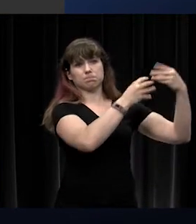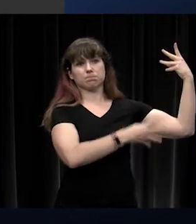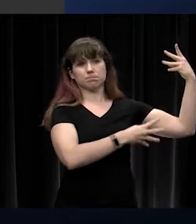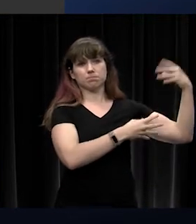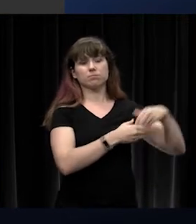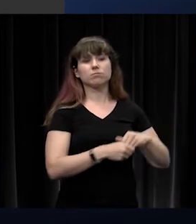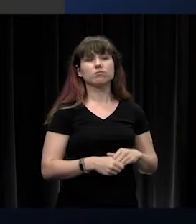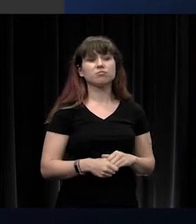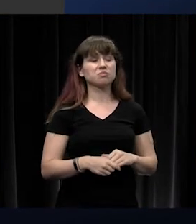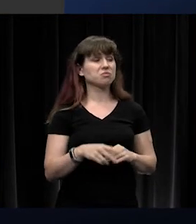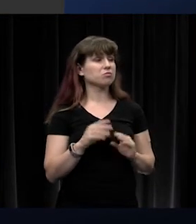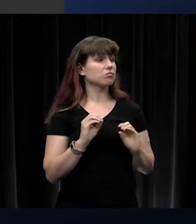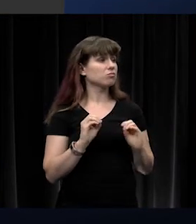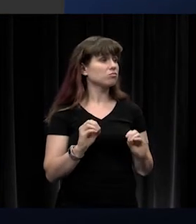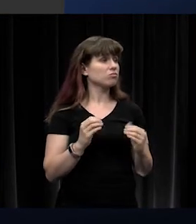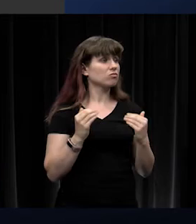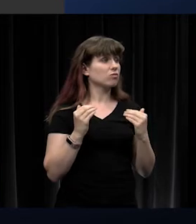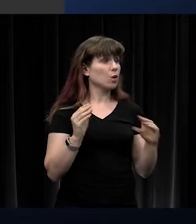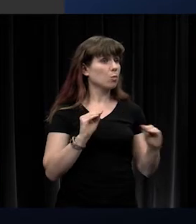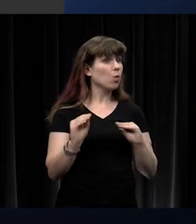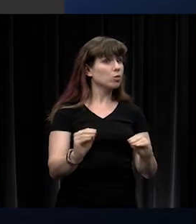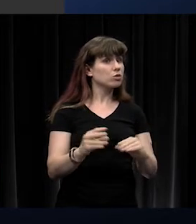Seeing none, I would look for a motion, please.